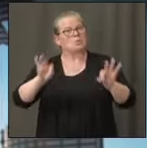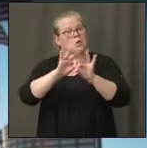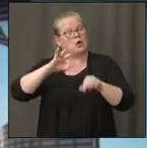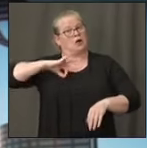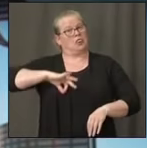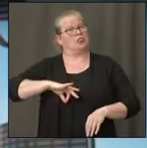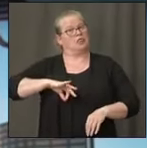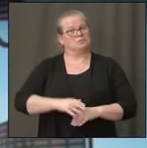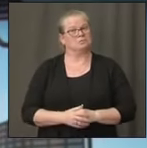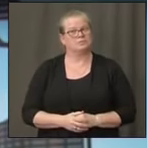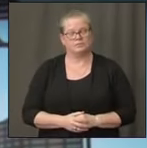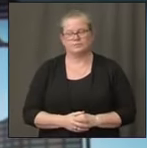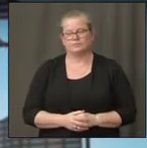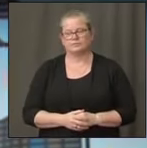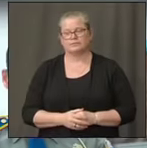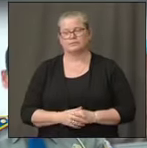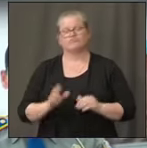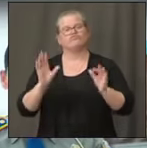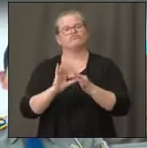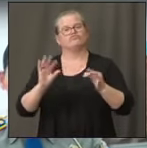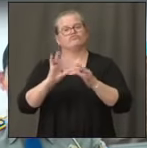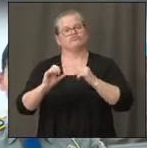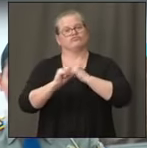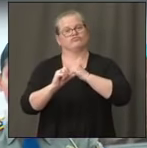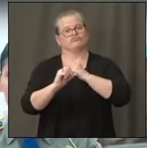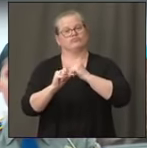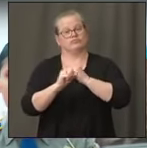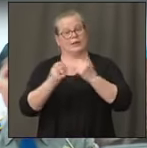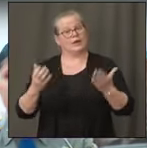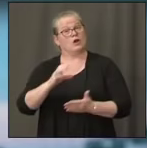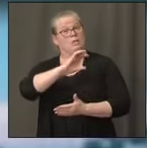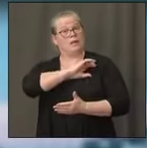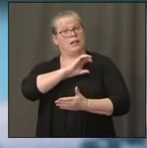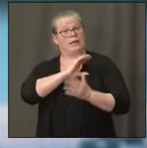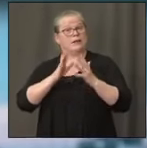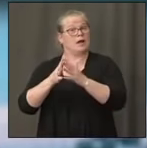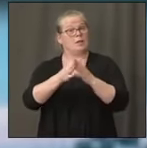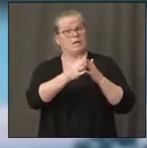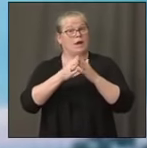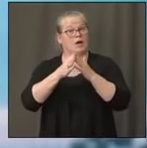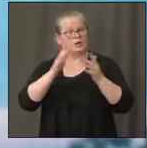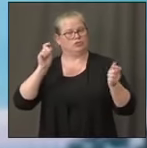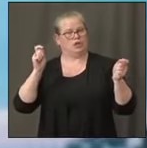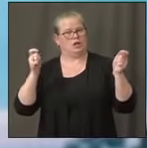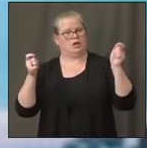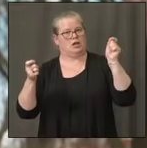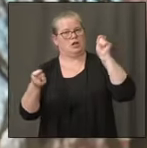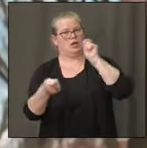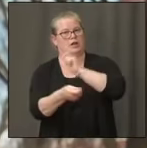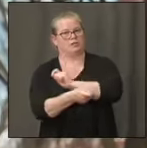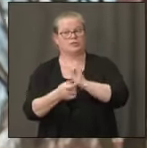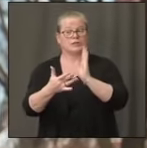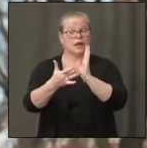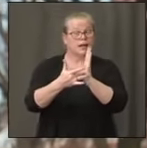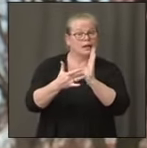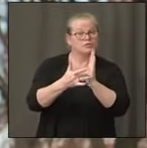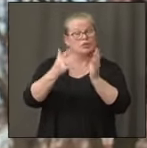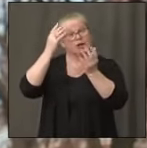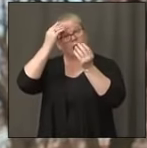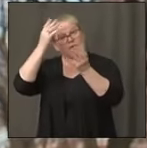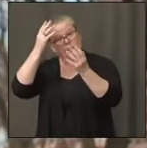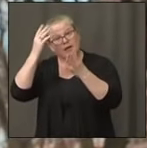Policing in America is transforming technology, innovation, and hard lessons learned from history have changed how